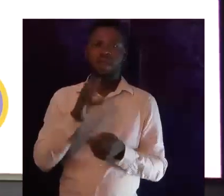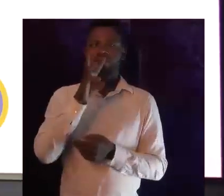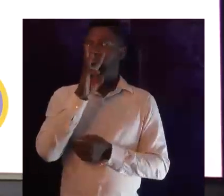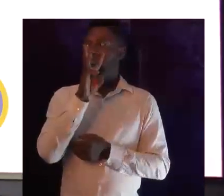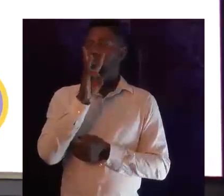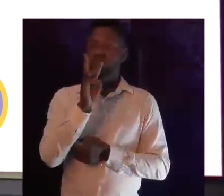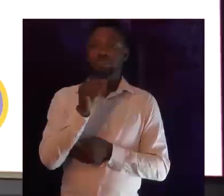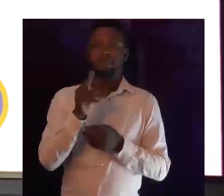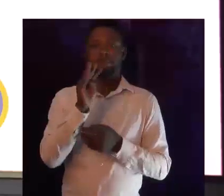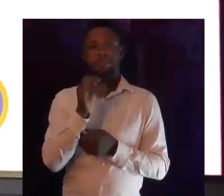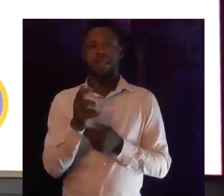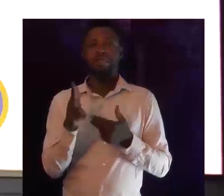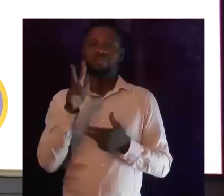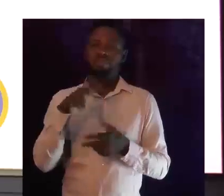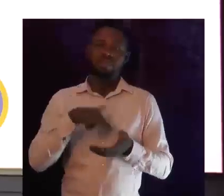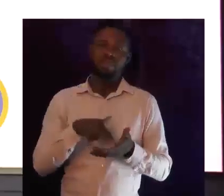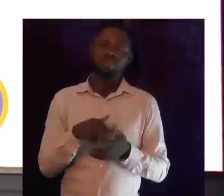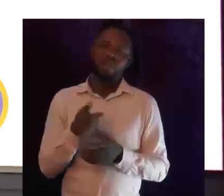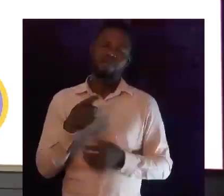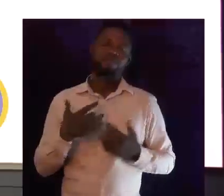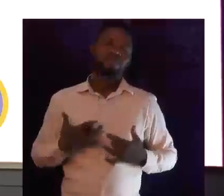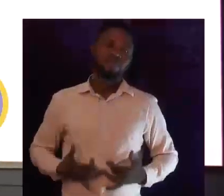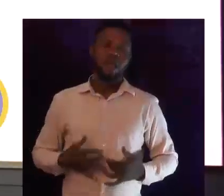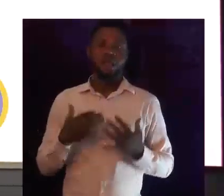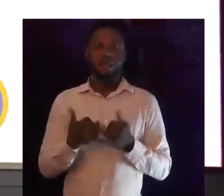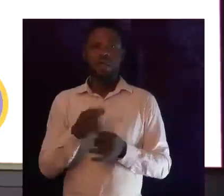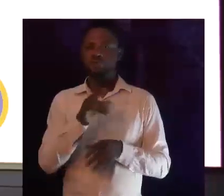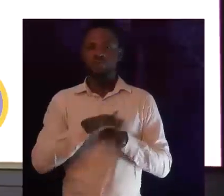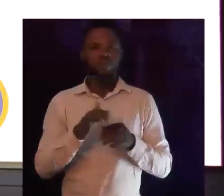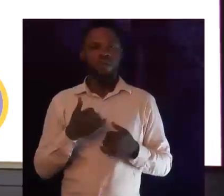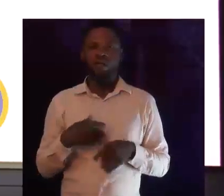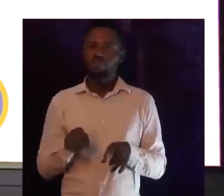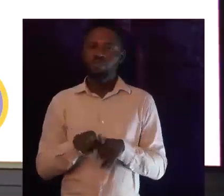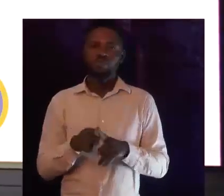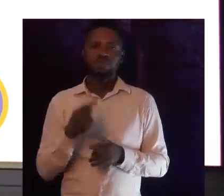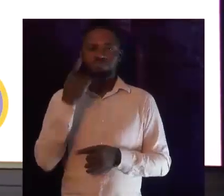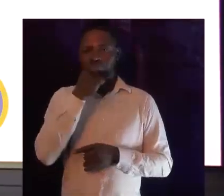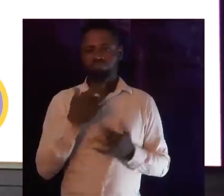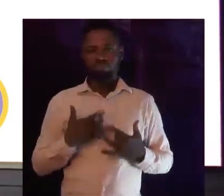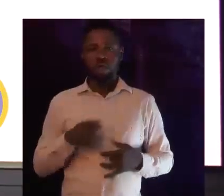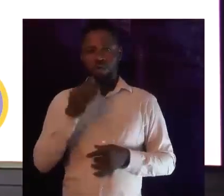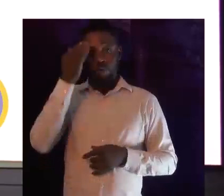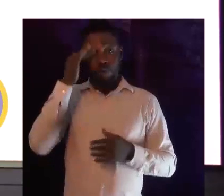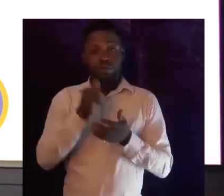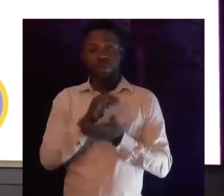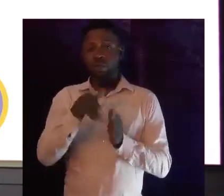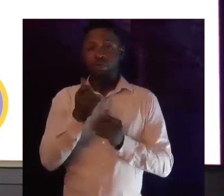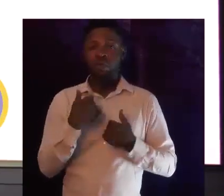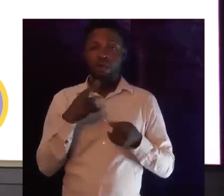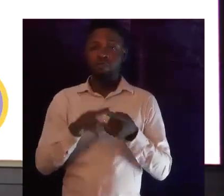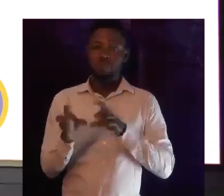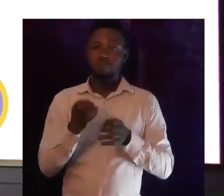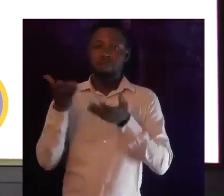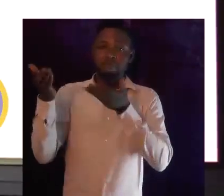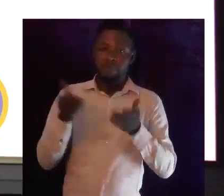multiply 60 by 3,000, and guess what he does? He gives me this expression. Now, you shouldn't have that expression on your face, because you know